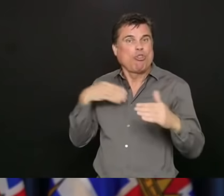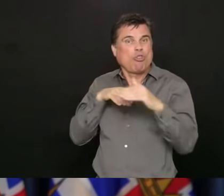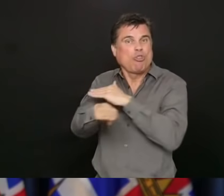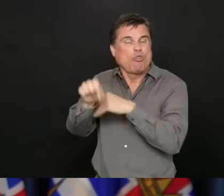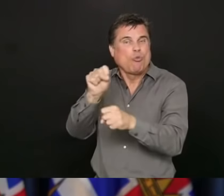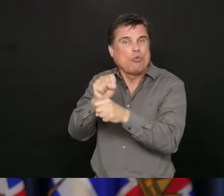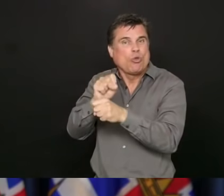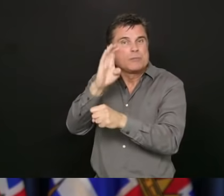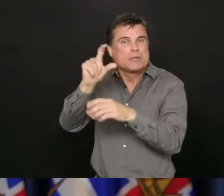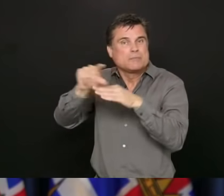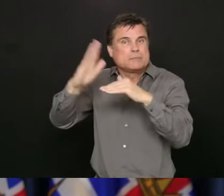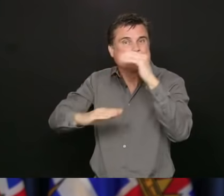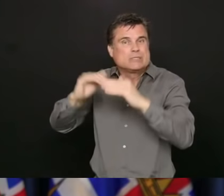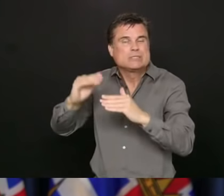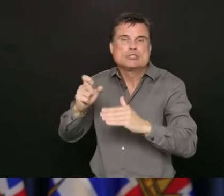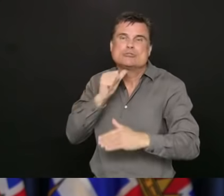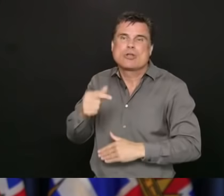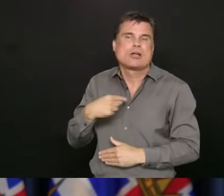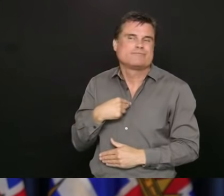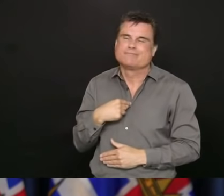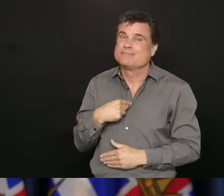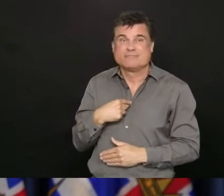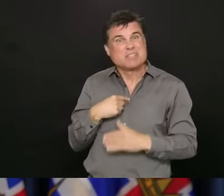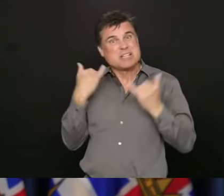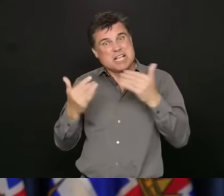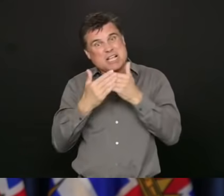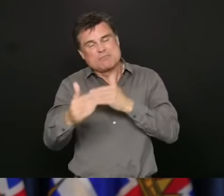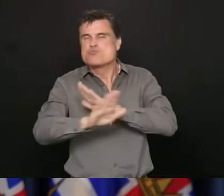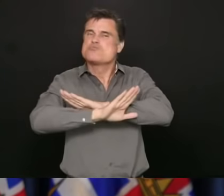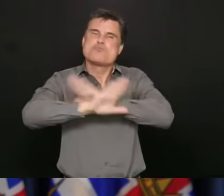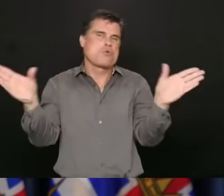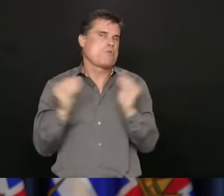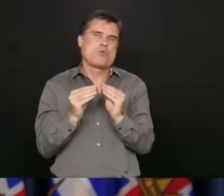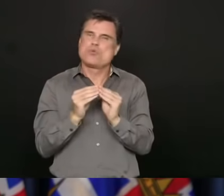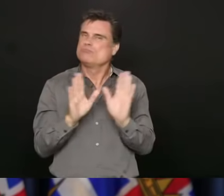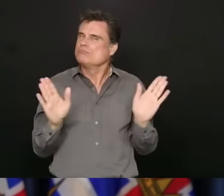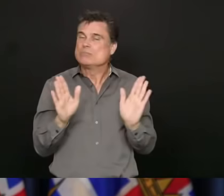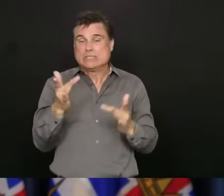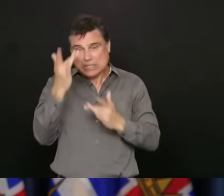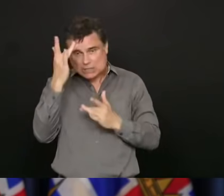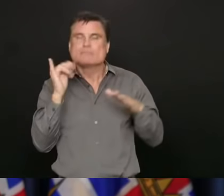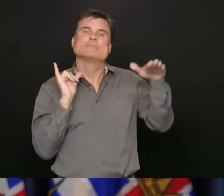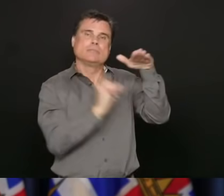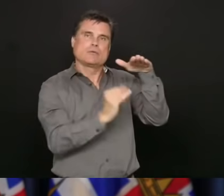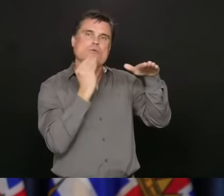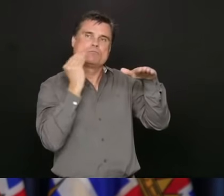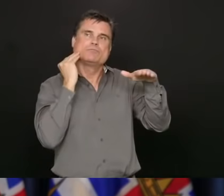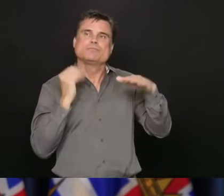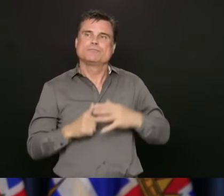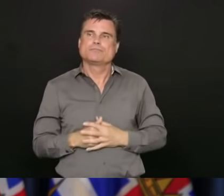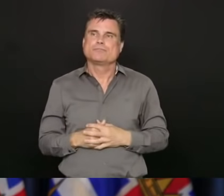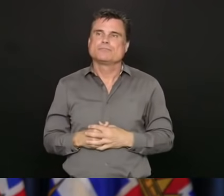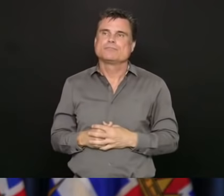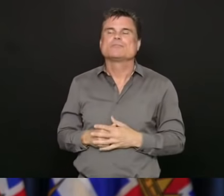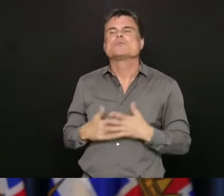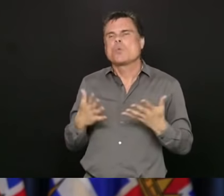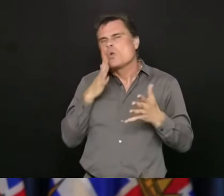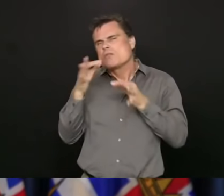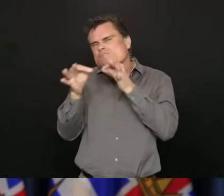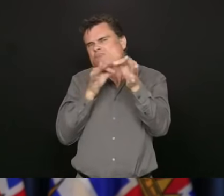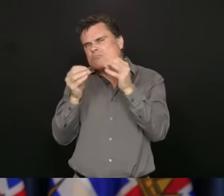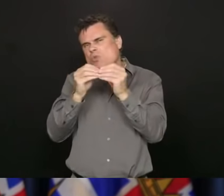of options on the table, and we'll have more to say in the days and weeks ahead. Our next question is from Victor Kaiser.